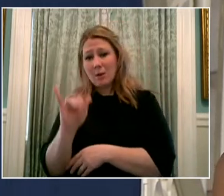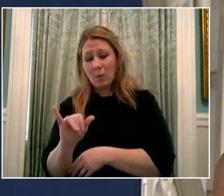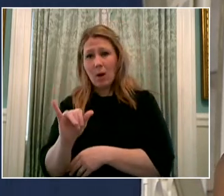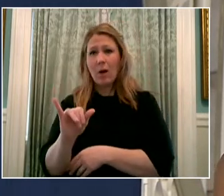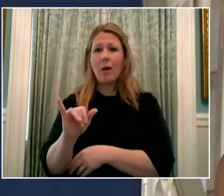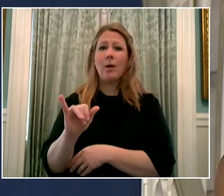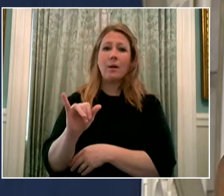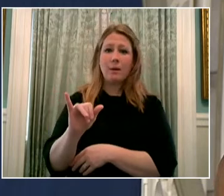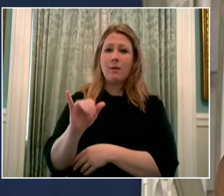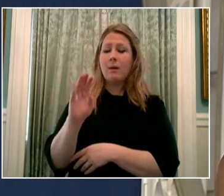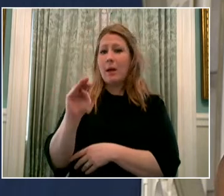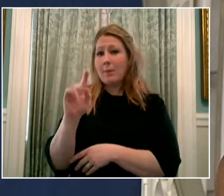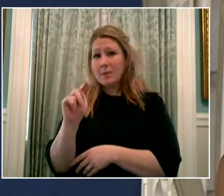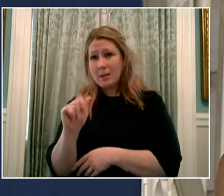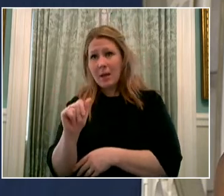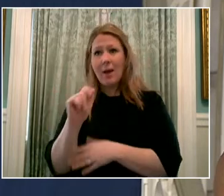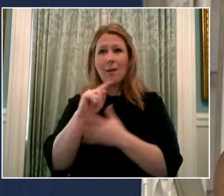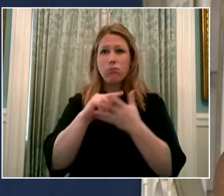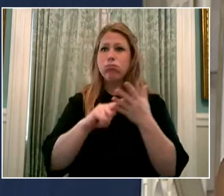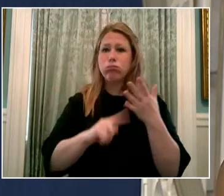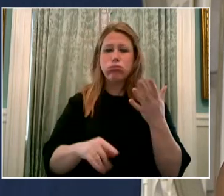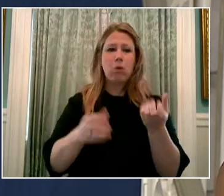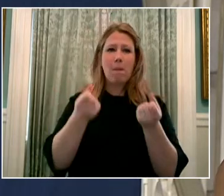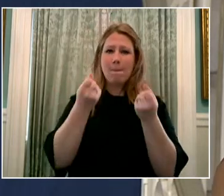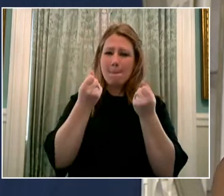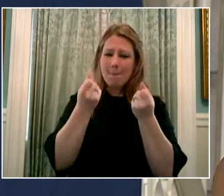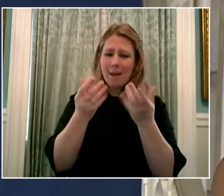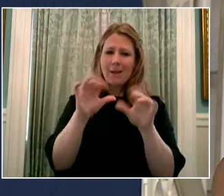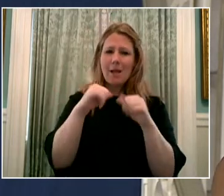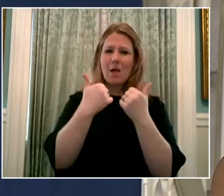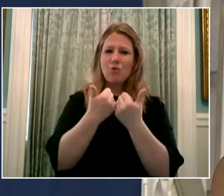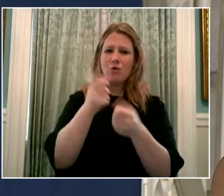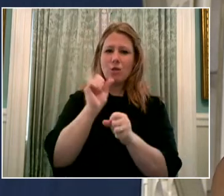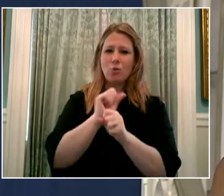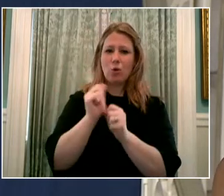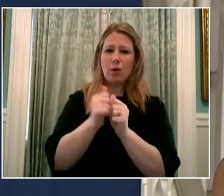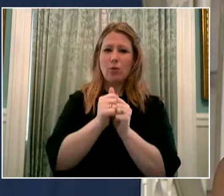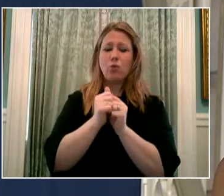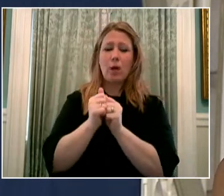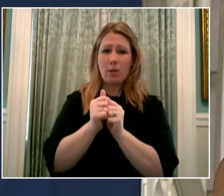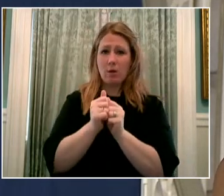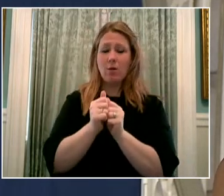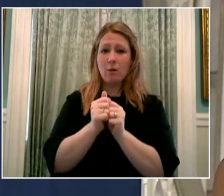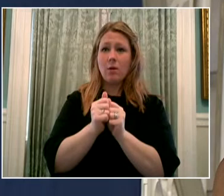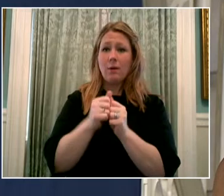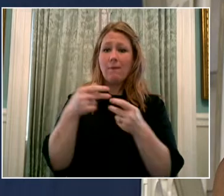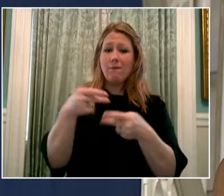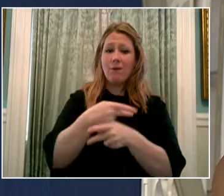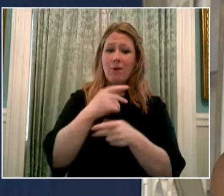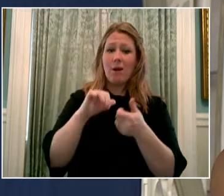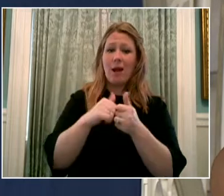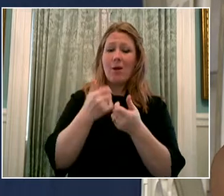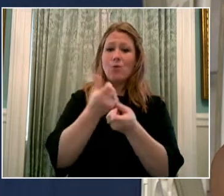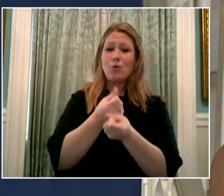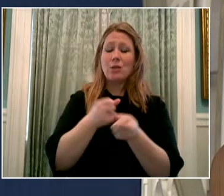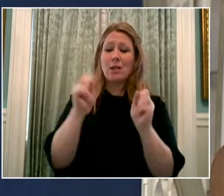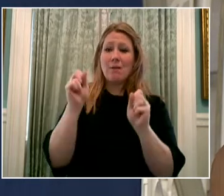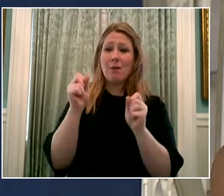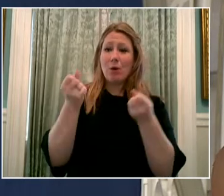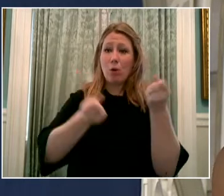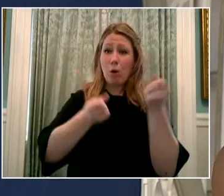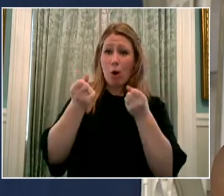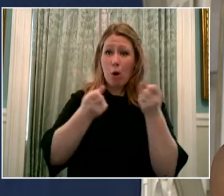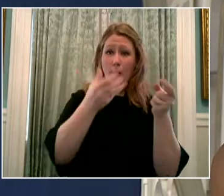other MTA, host of other agencies that are working together to safely demolish that building, remove the vehicles,